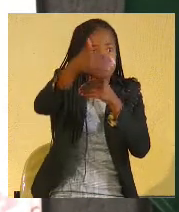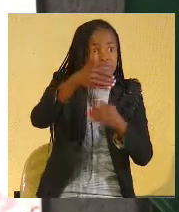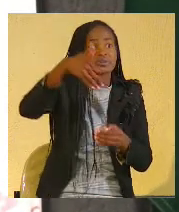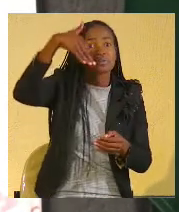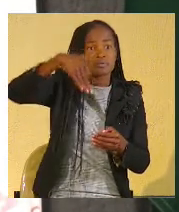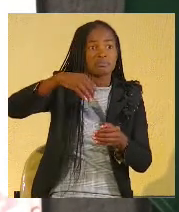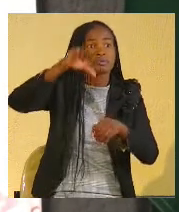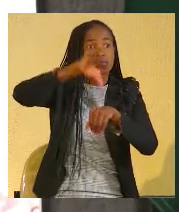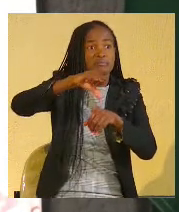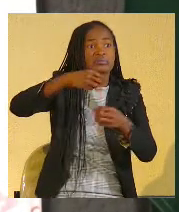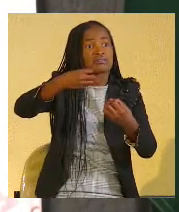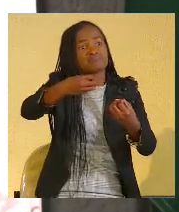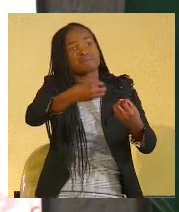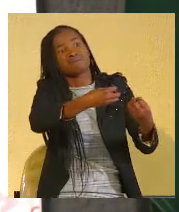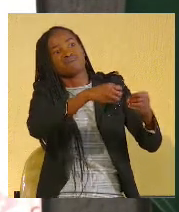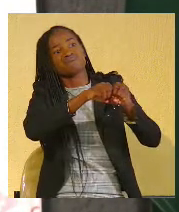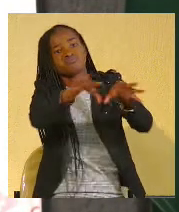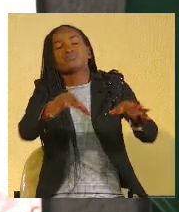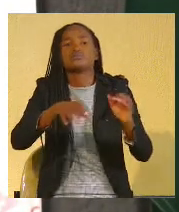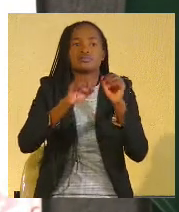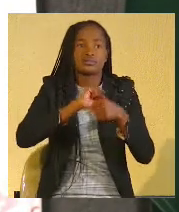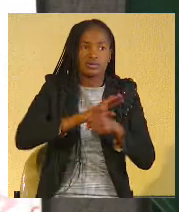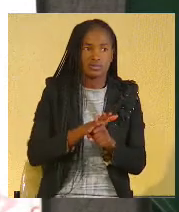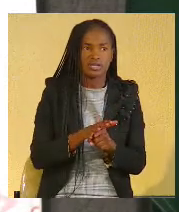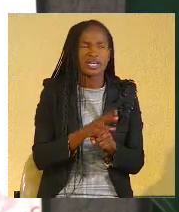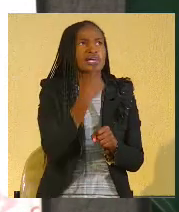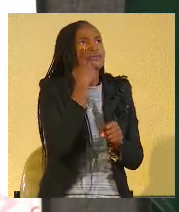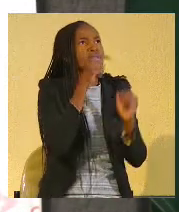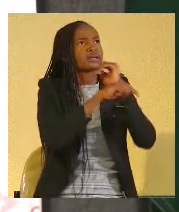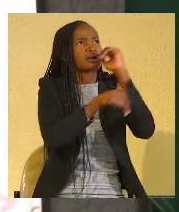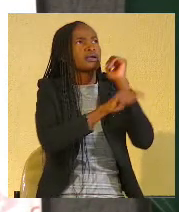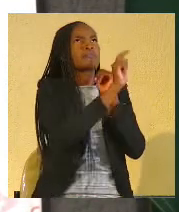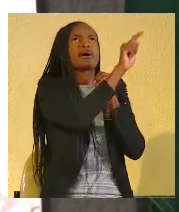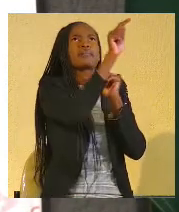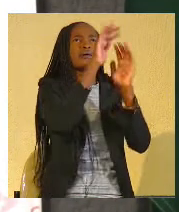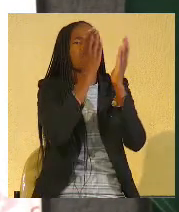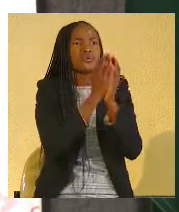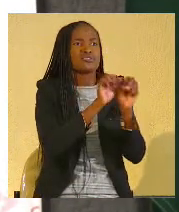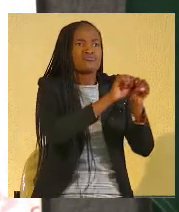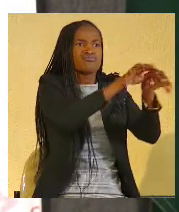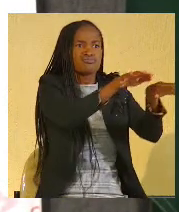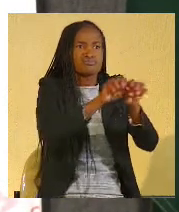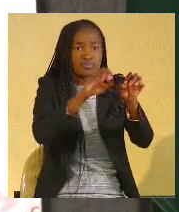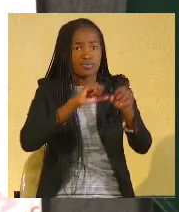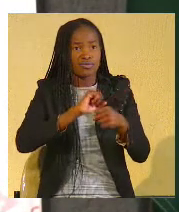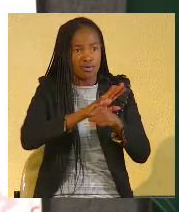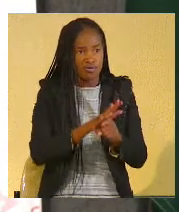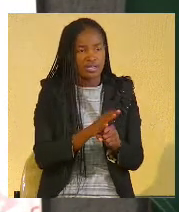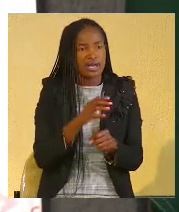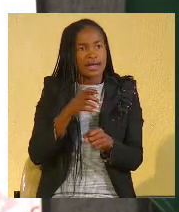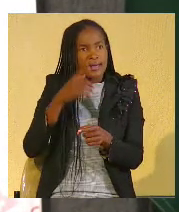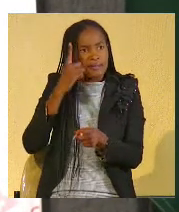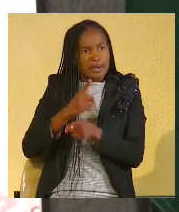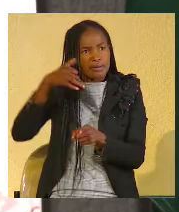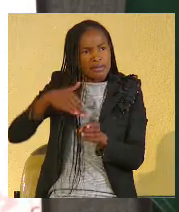had an ample opportunity to prepare ourselves for COVID-19. And when we